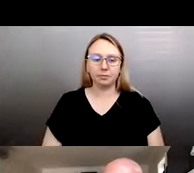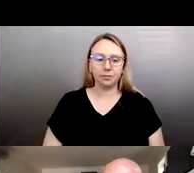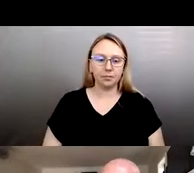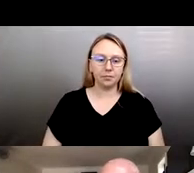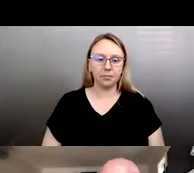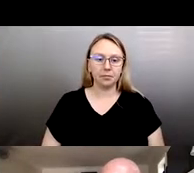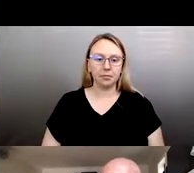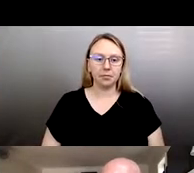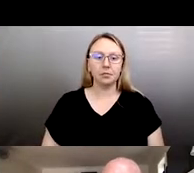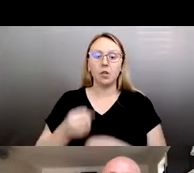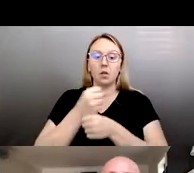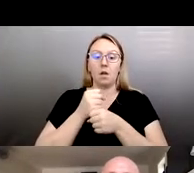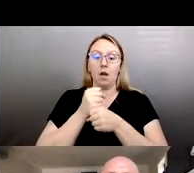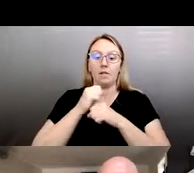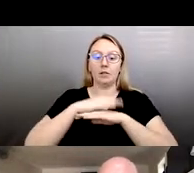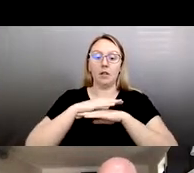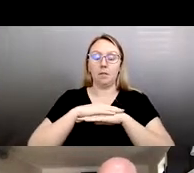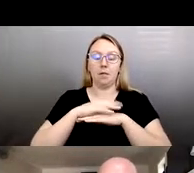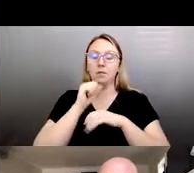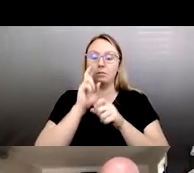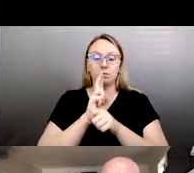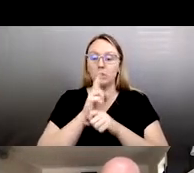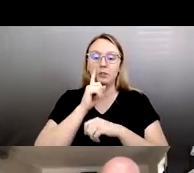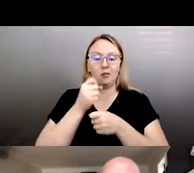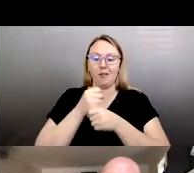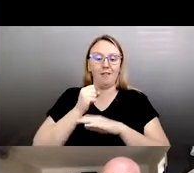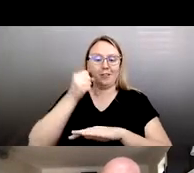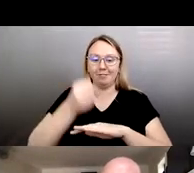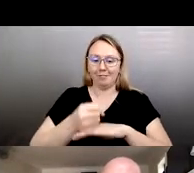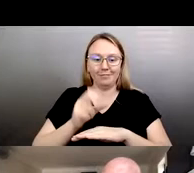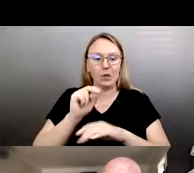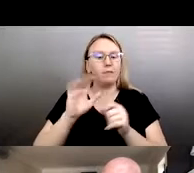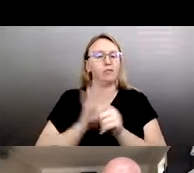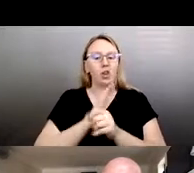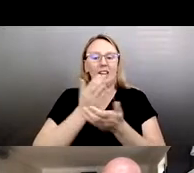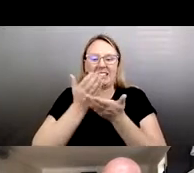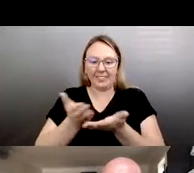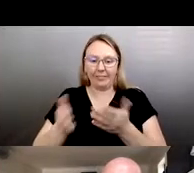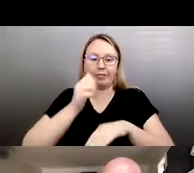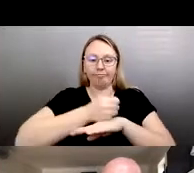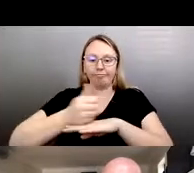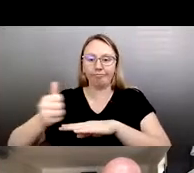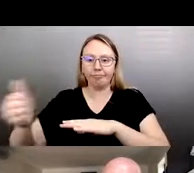The coffee tables were not used to set coffee on, they're completely covered in objects.